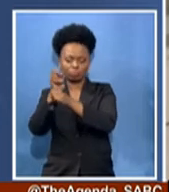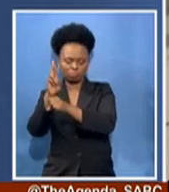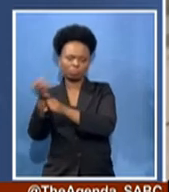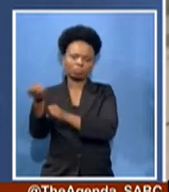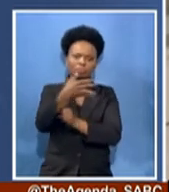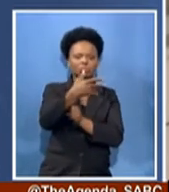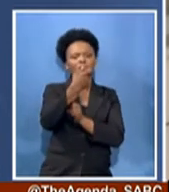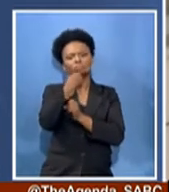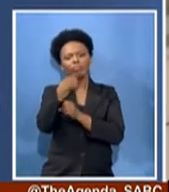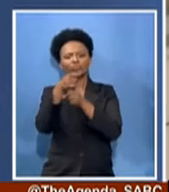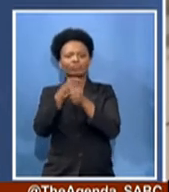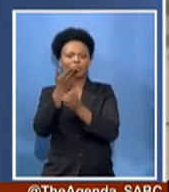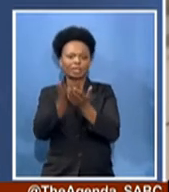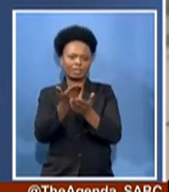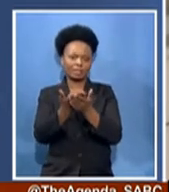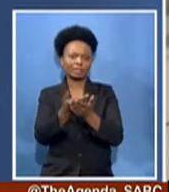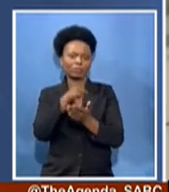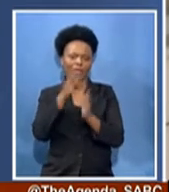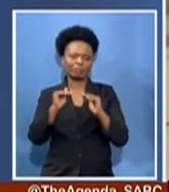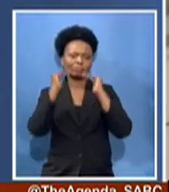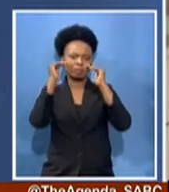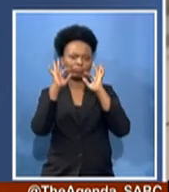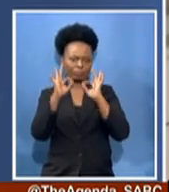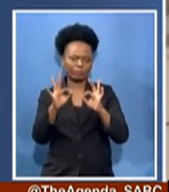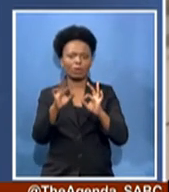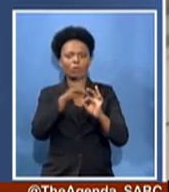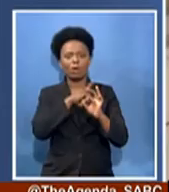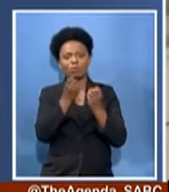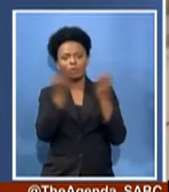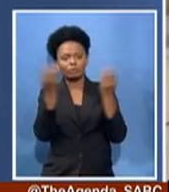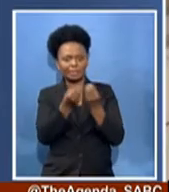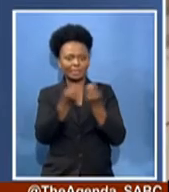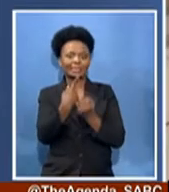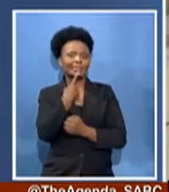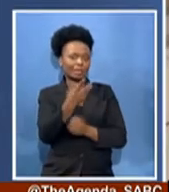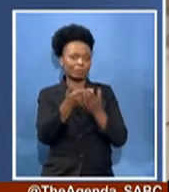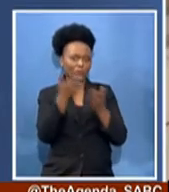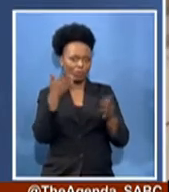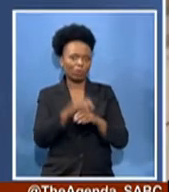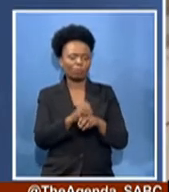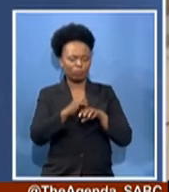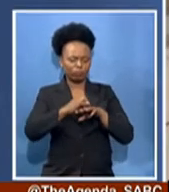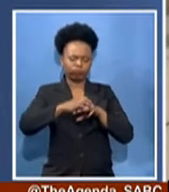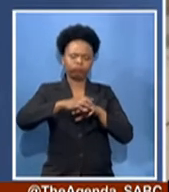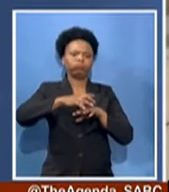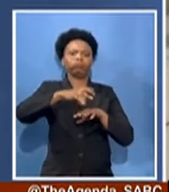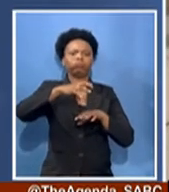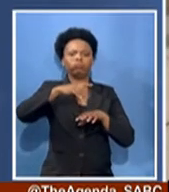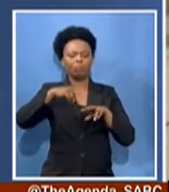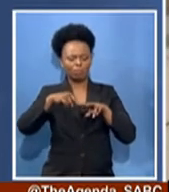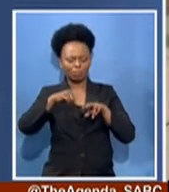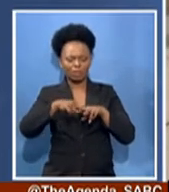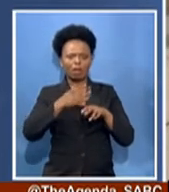effective. And the kinds of things that we're saying are, as we said, swelling in the lower part of the legs, shortness of breath, pains